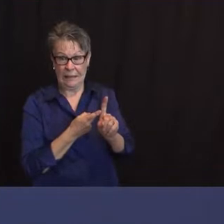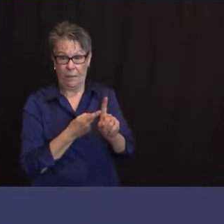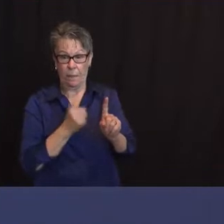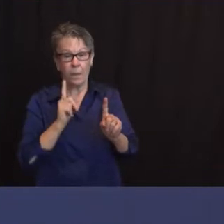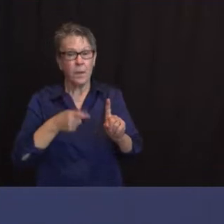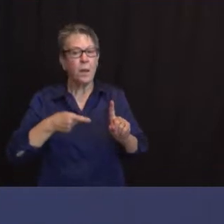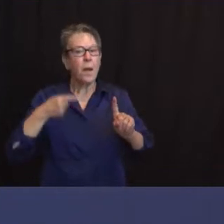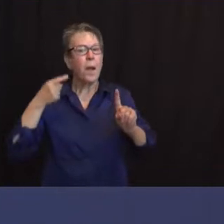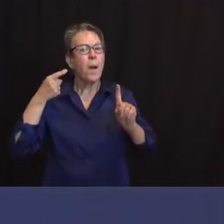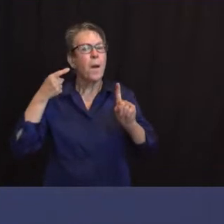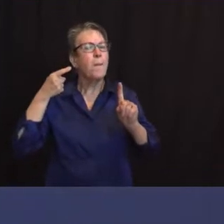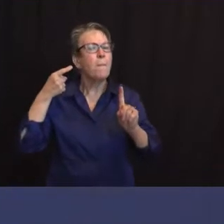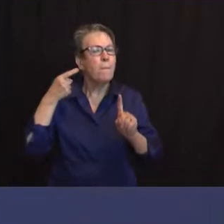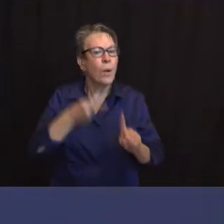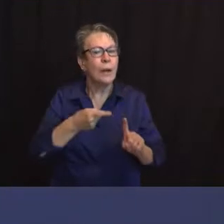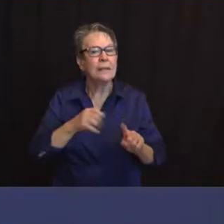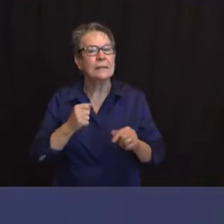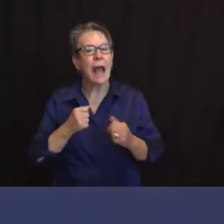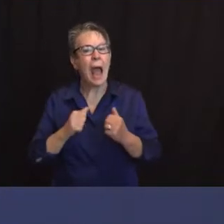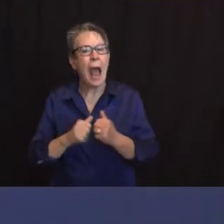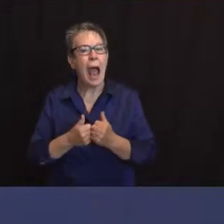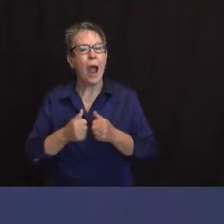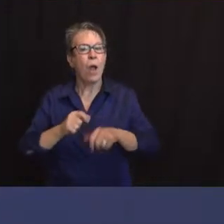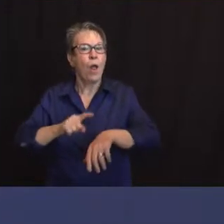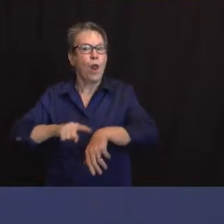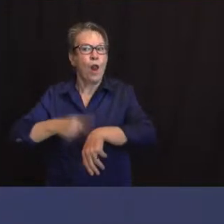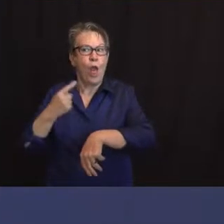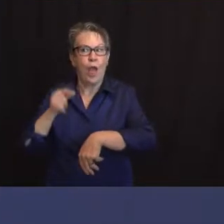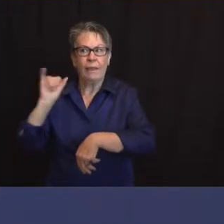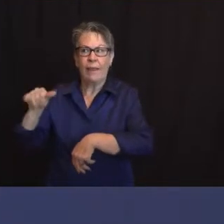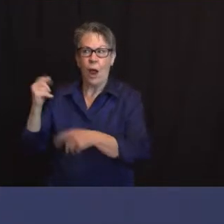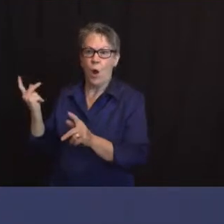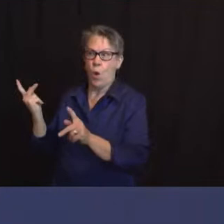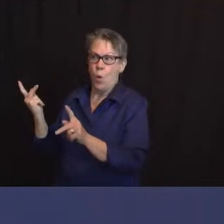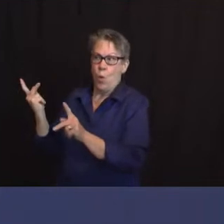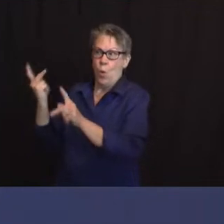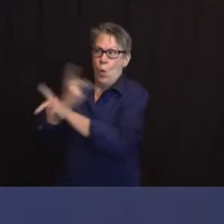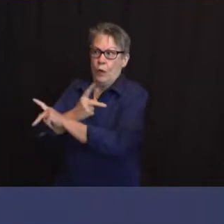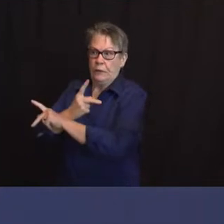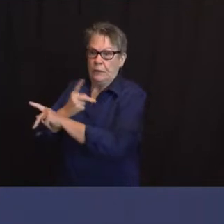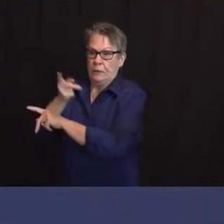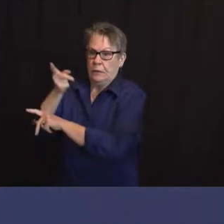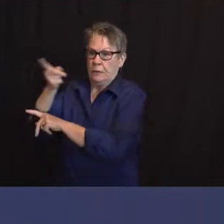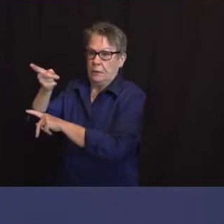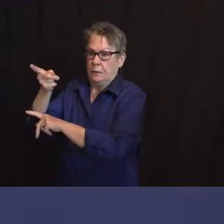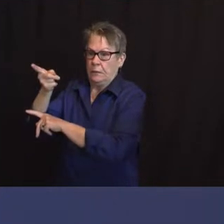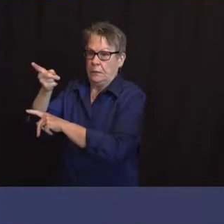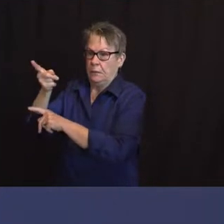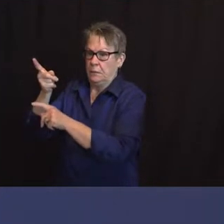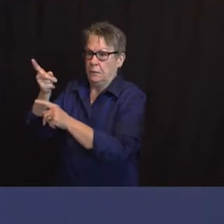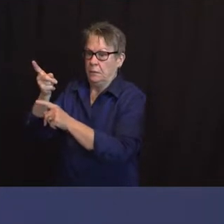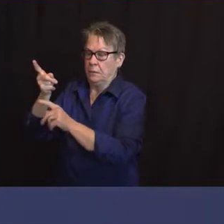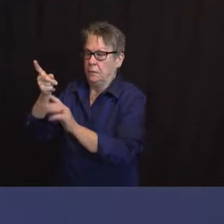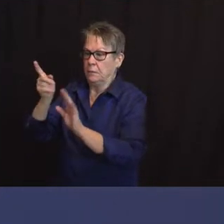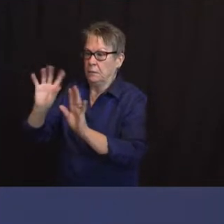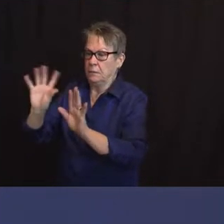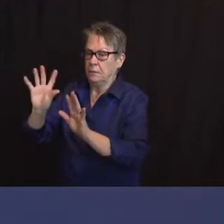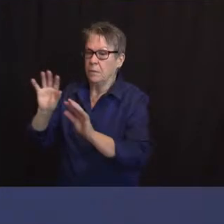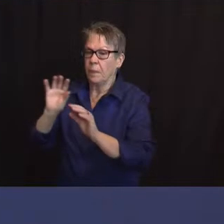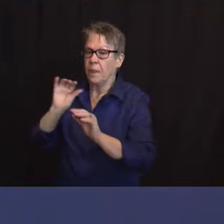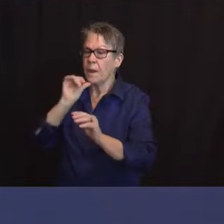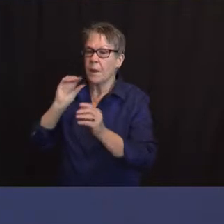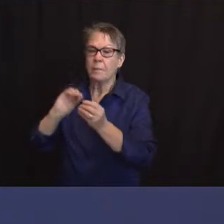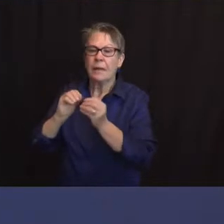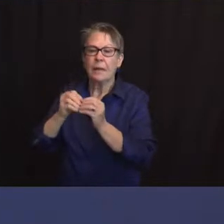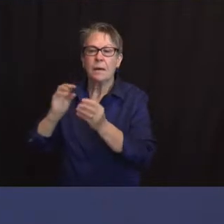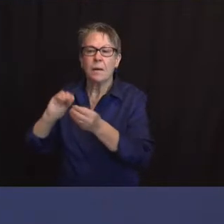scenario, as opposed to necessarily the numbers. If you look at those numbers, we should probably put a similar chart on Wednesday